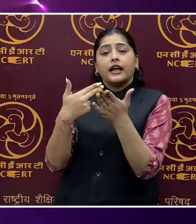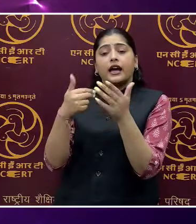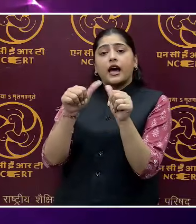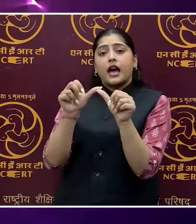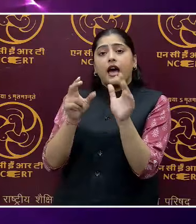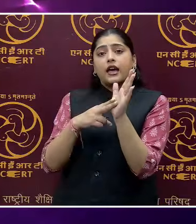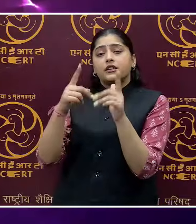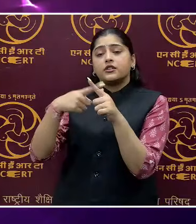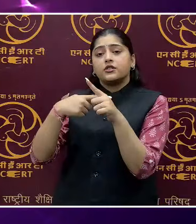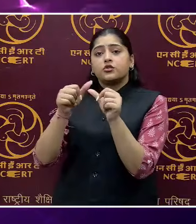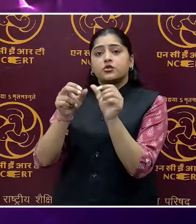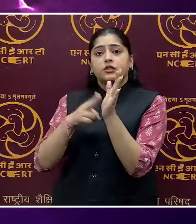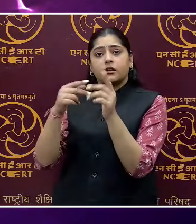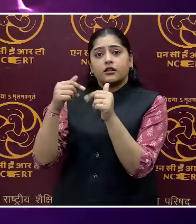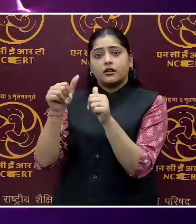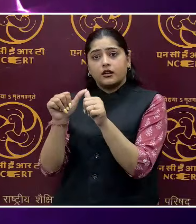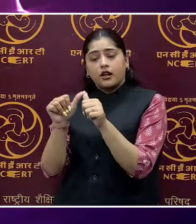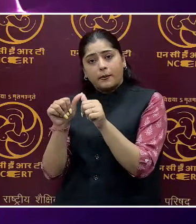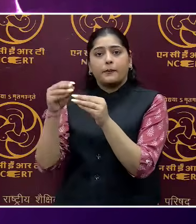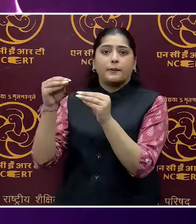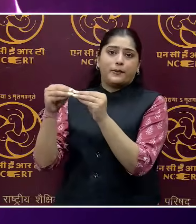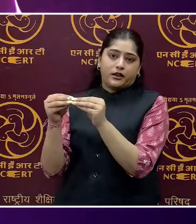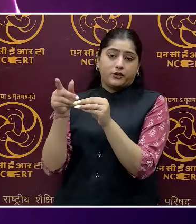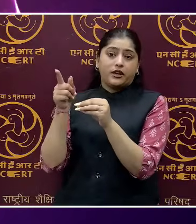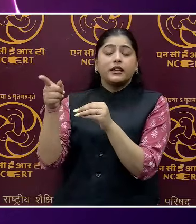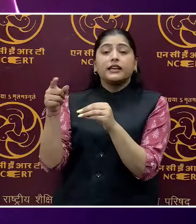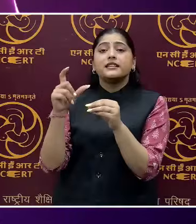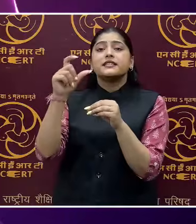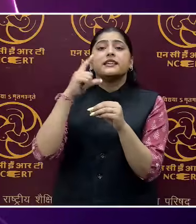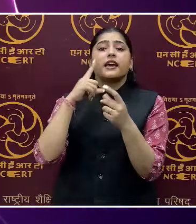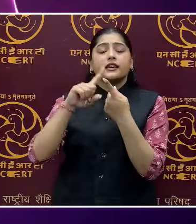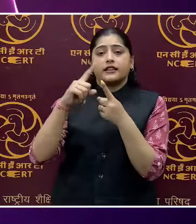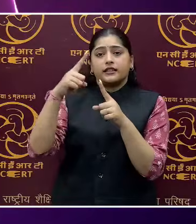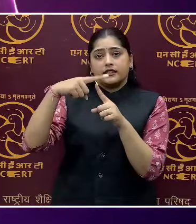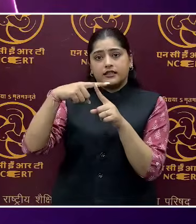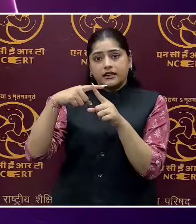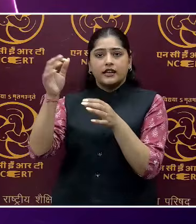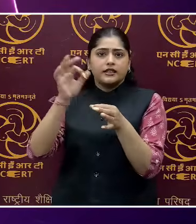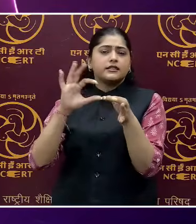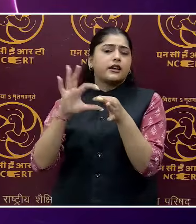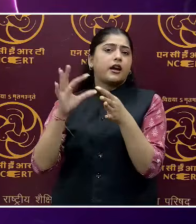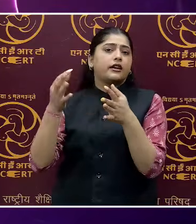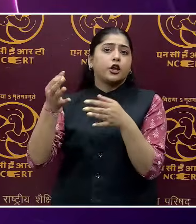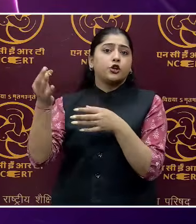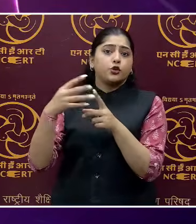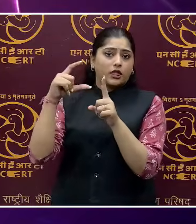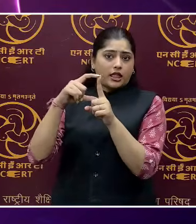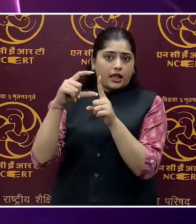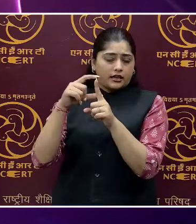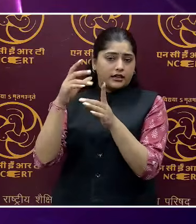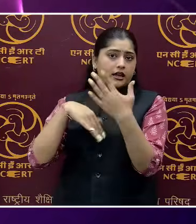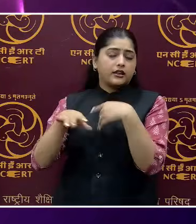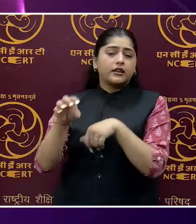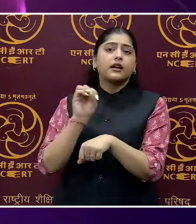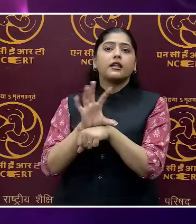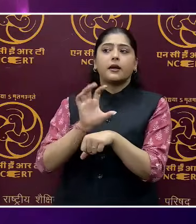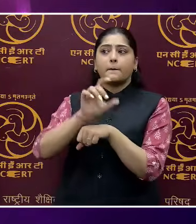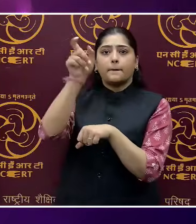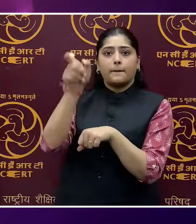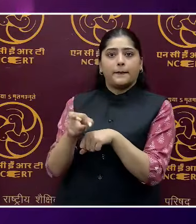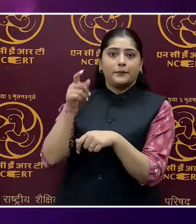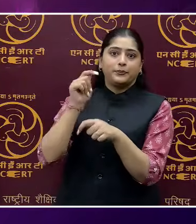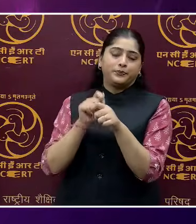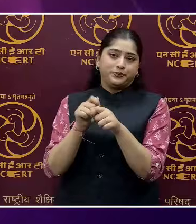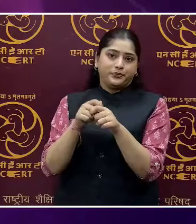Bhardwaj, who is an academic consultant at CIET NCERT New Delhi. Ma'am, a very warm welcome. Thank you. Okay, so before we begin